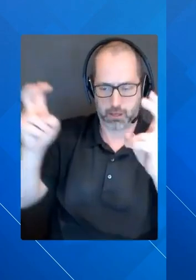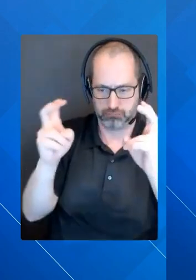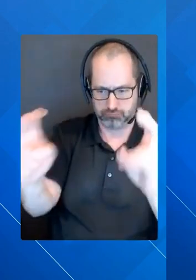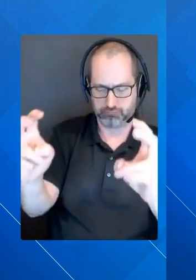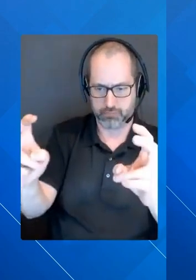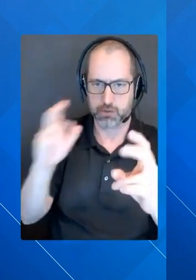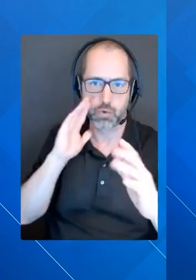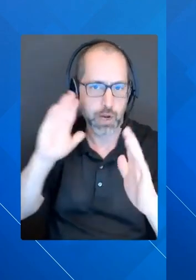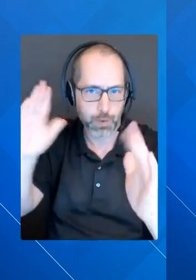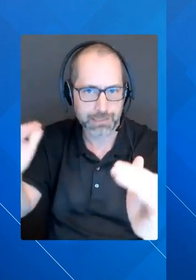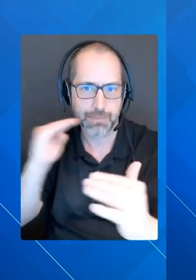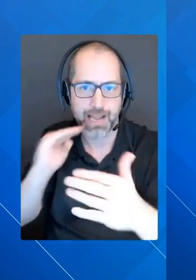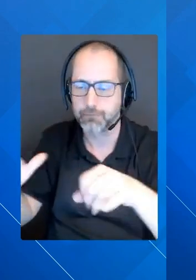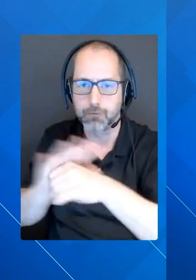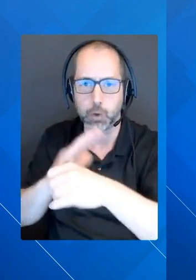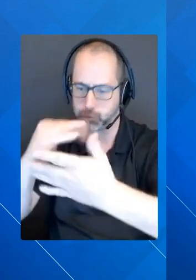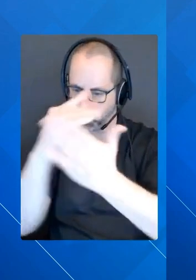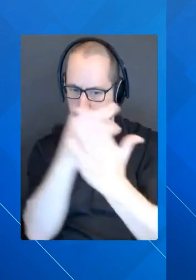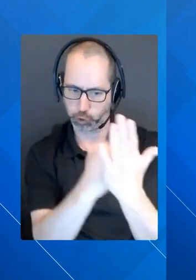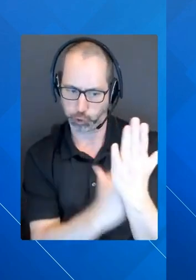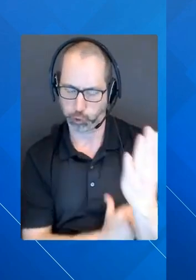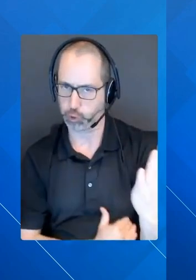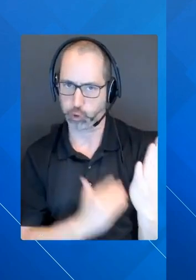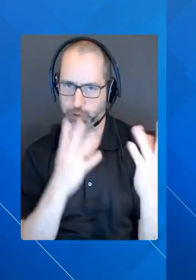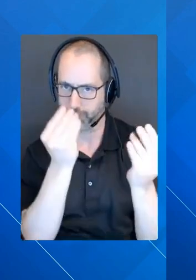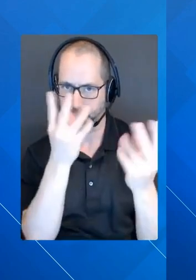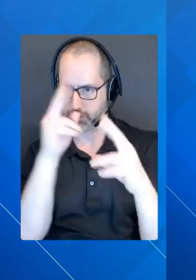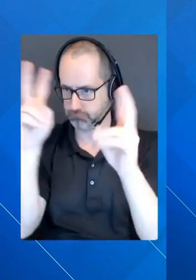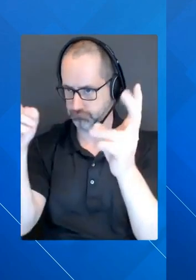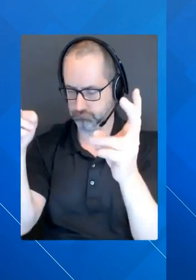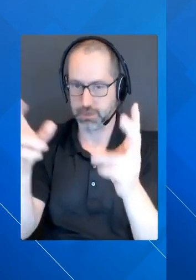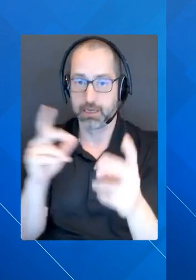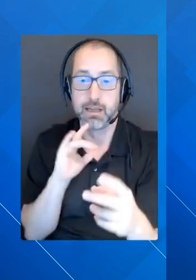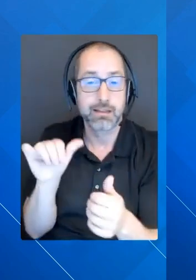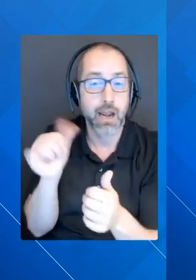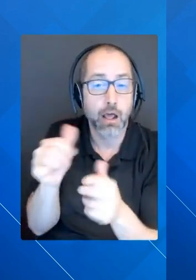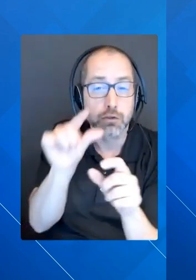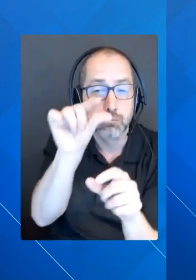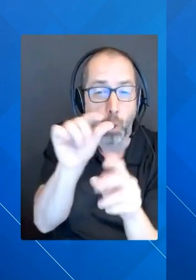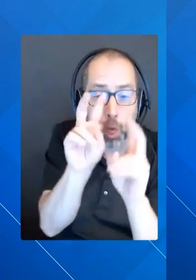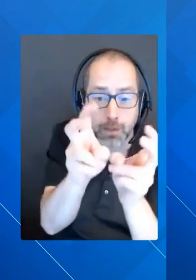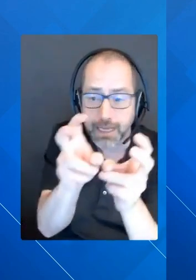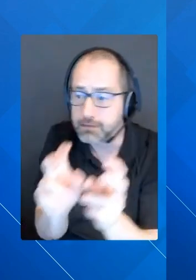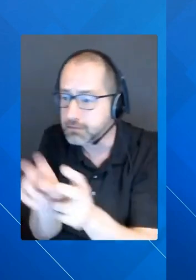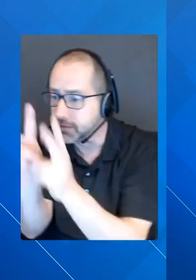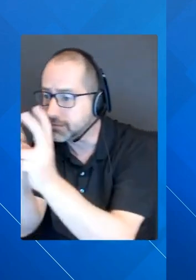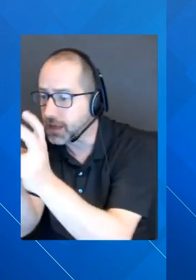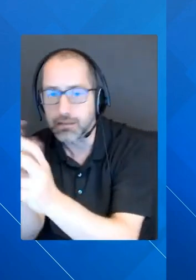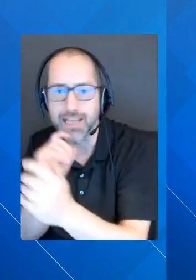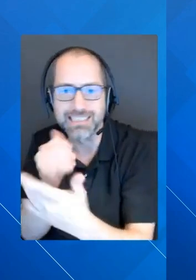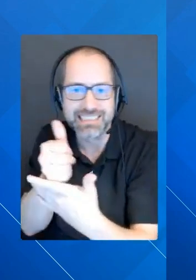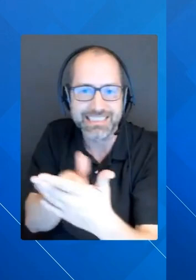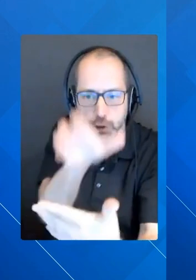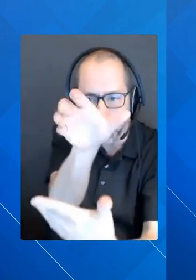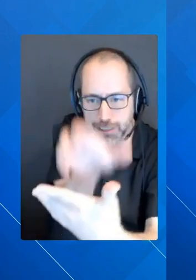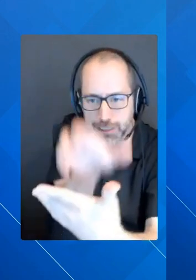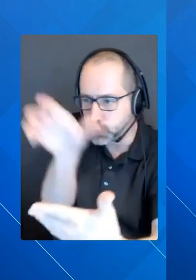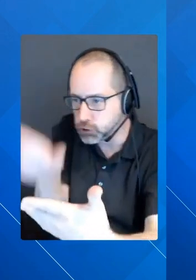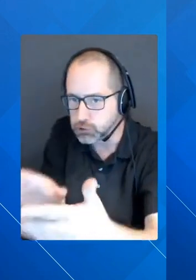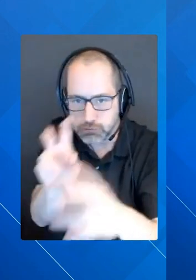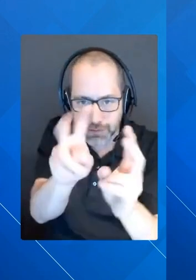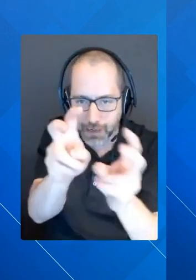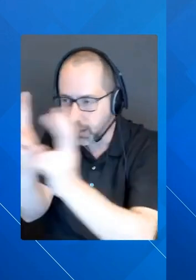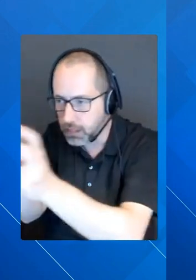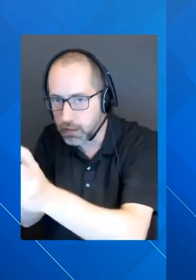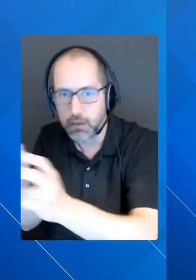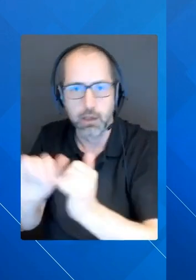whole page to be about. Similarly, these other little headings are labeling sections. So how can